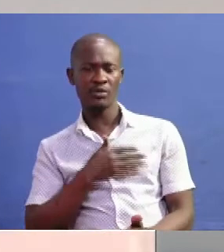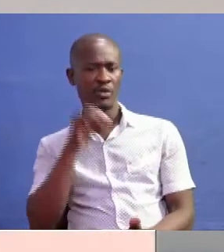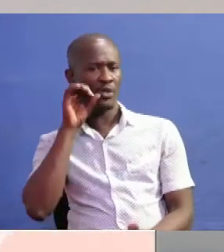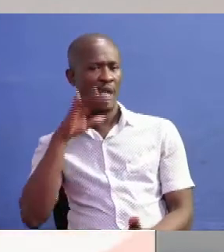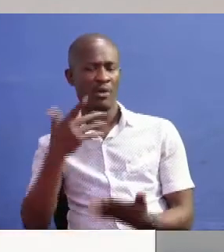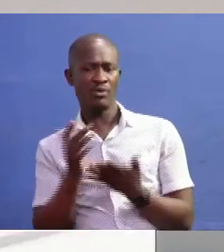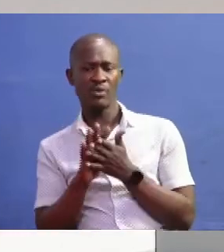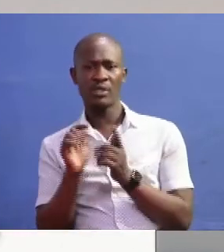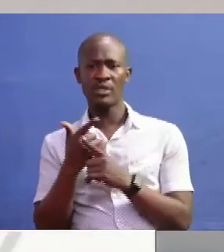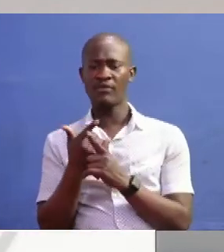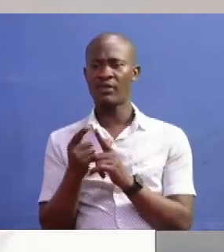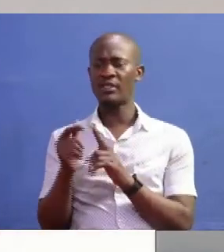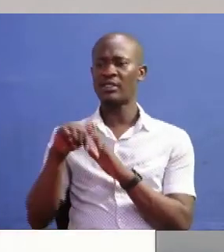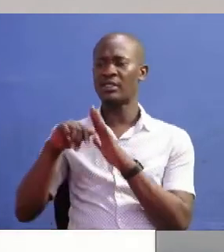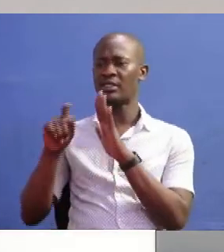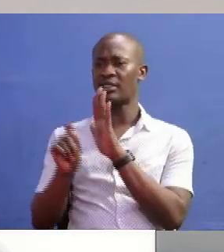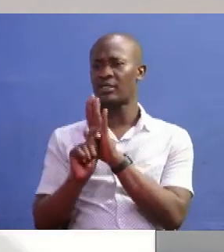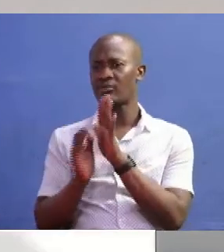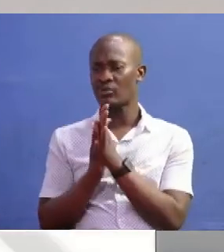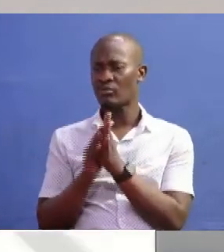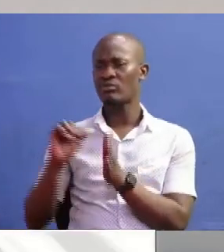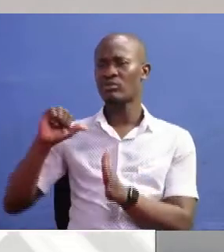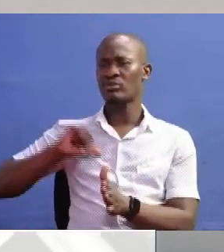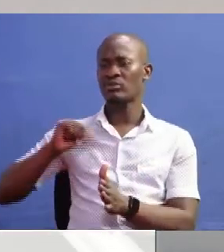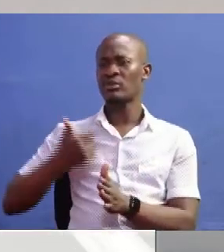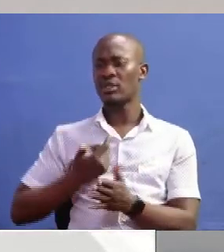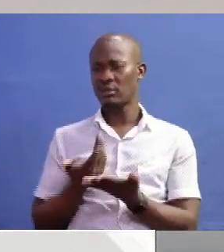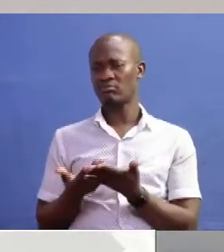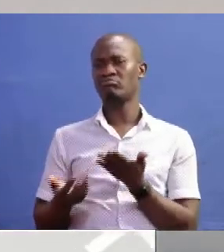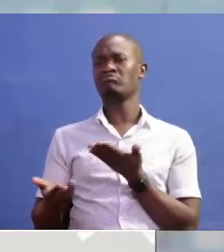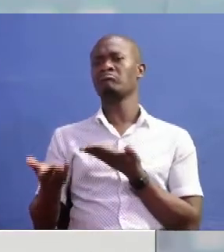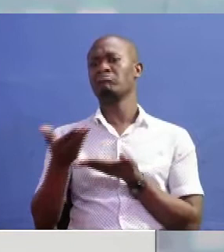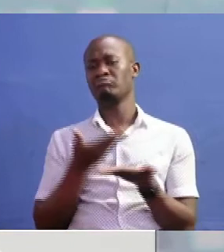in terms of risk and potential return?